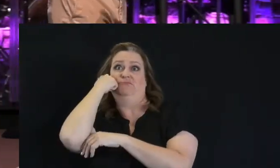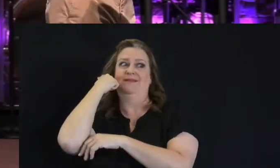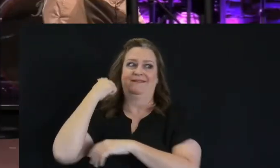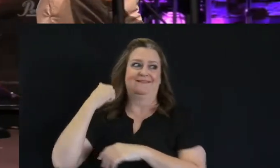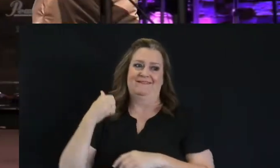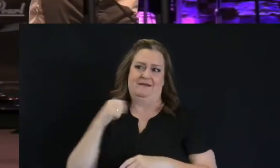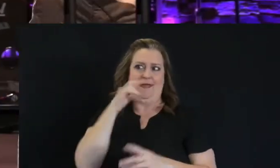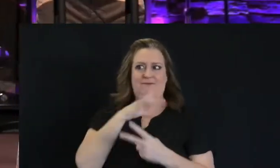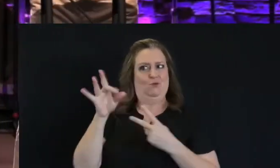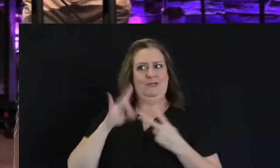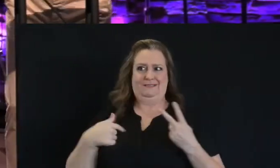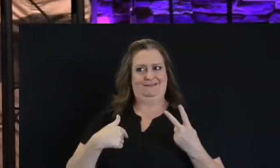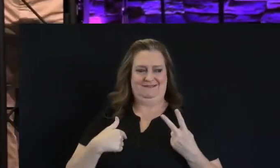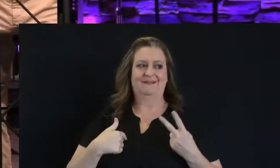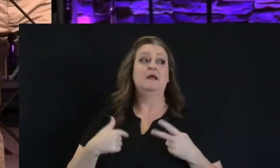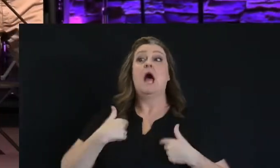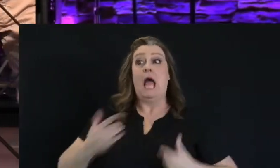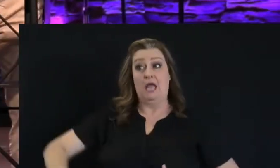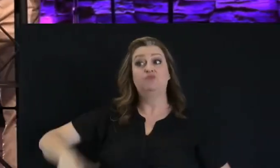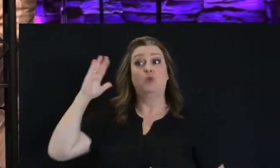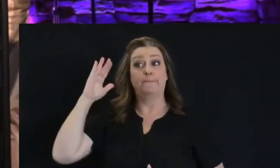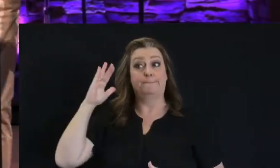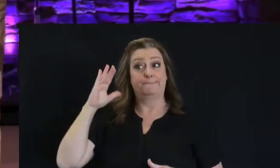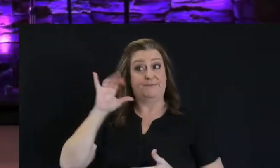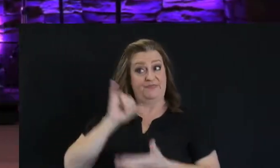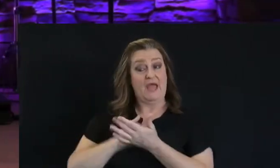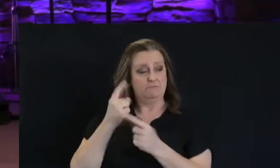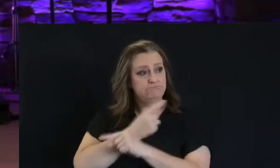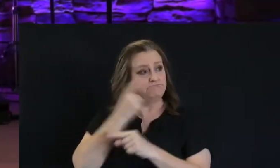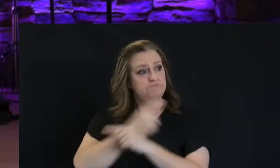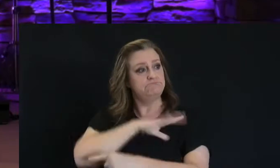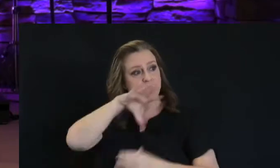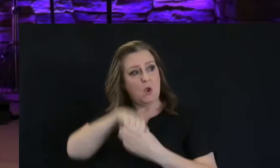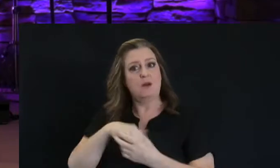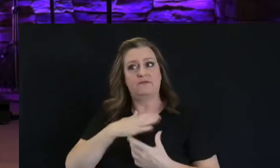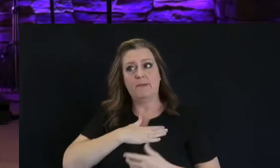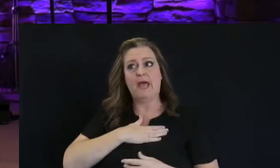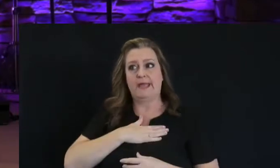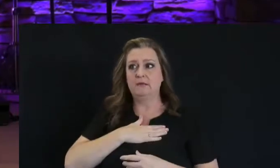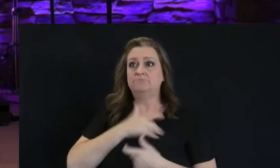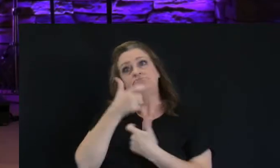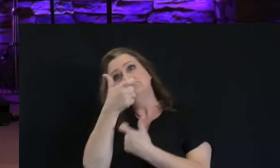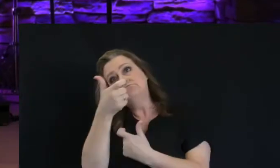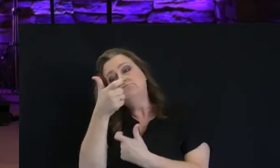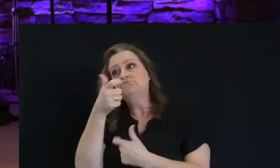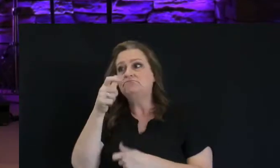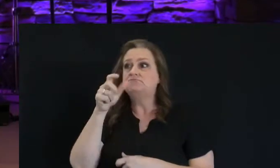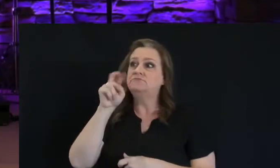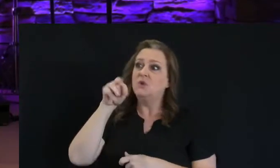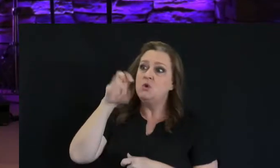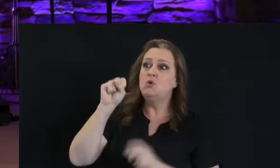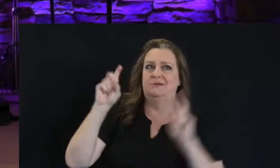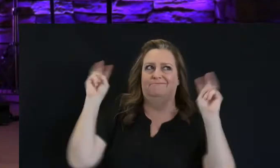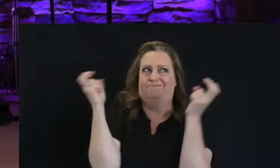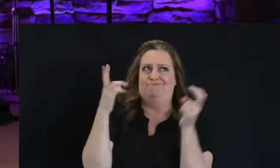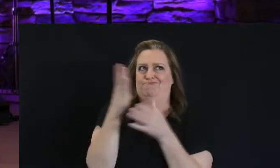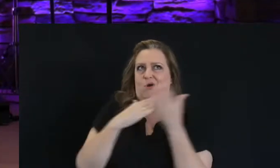and the nightly business report. And I grew up on that as a regular part of my diet, if I can say it that